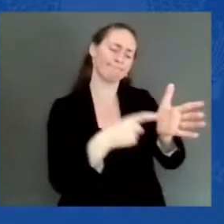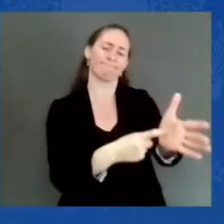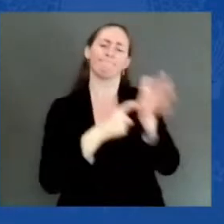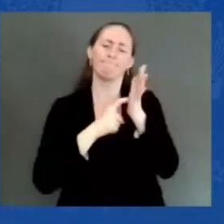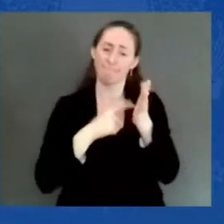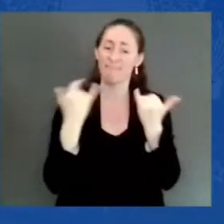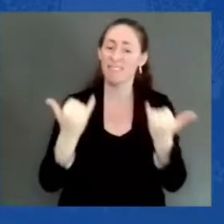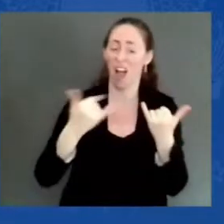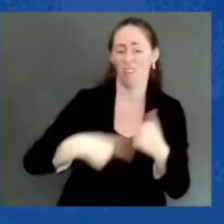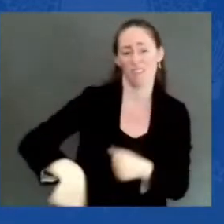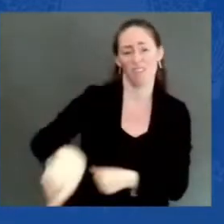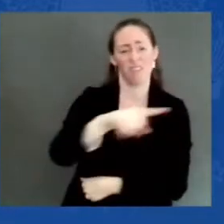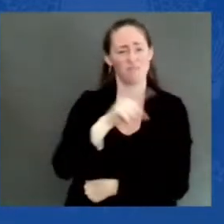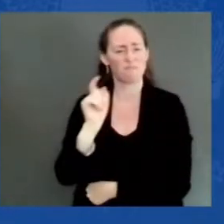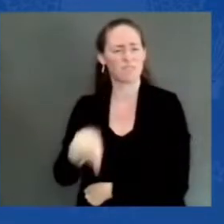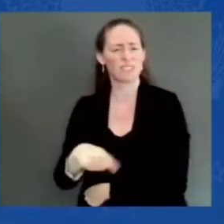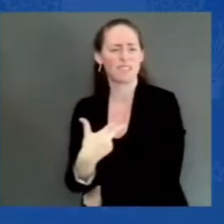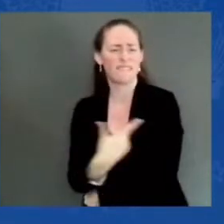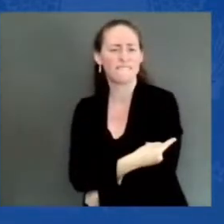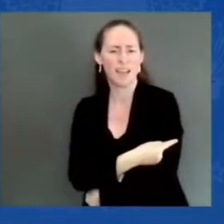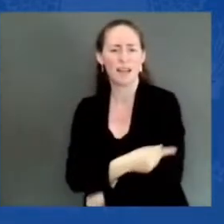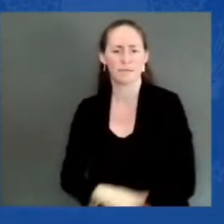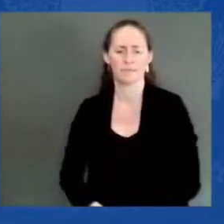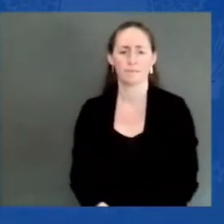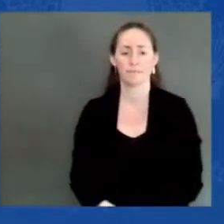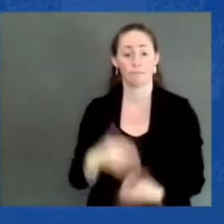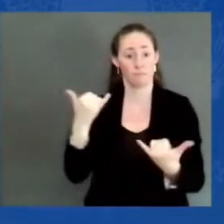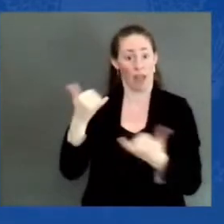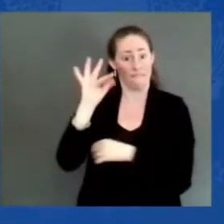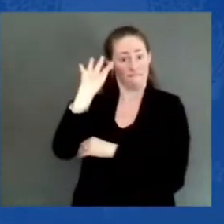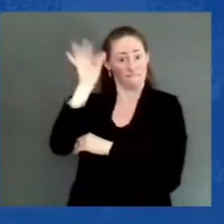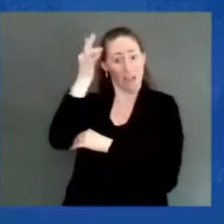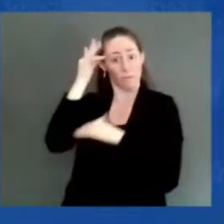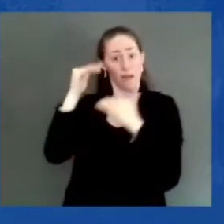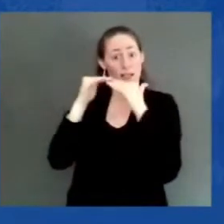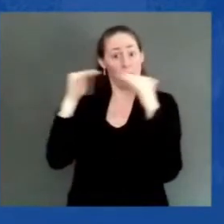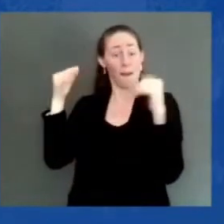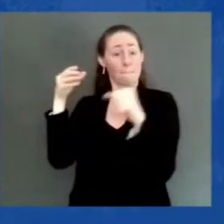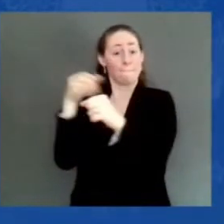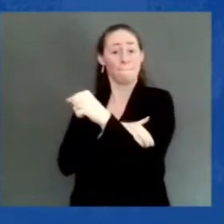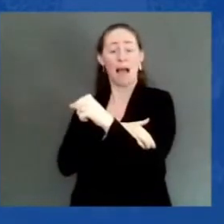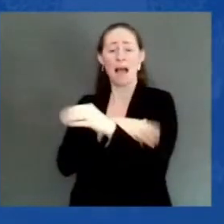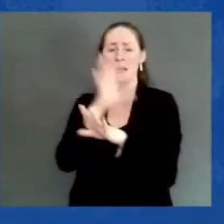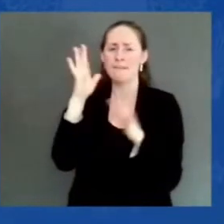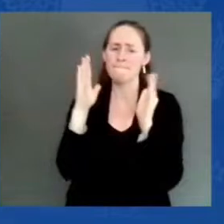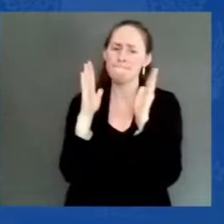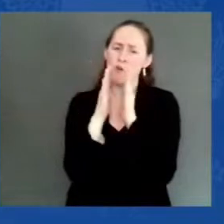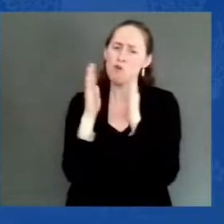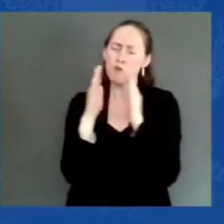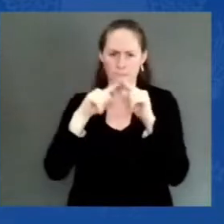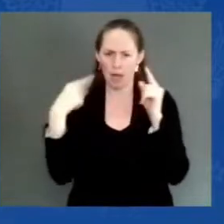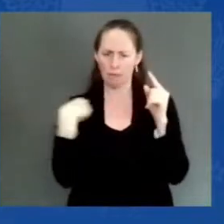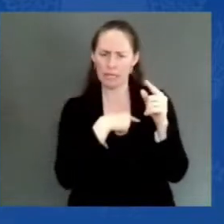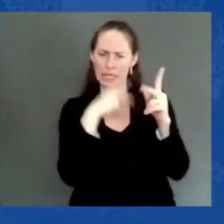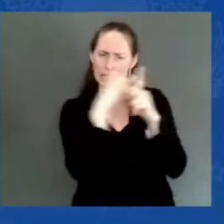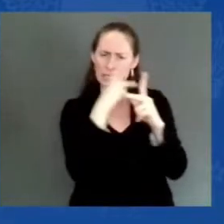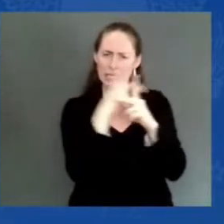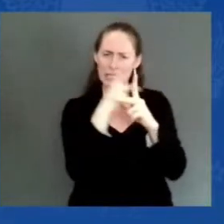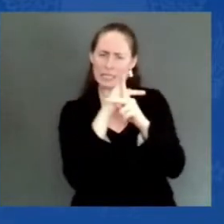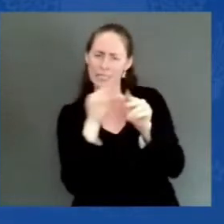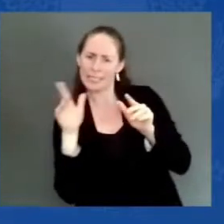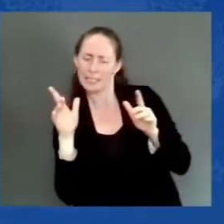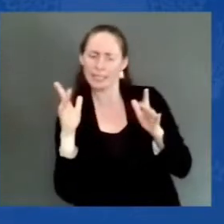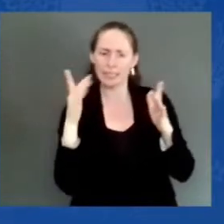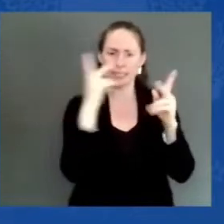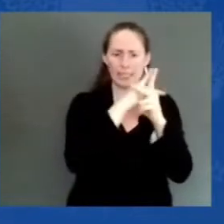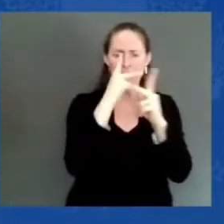federal level is limited, I'm going to continue to look for ways to keep people safe and increase vaccination rates. And I'm pleased